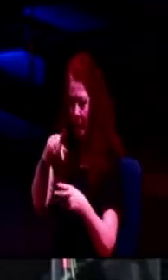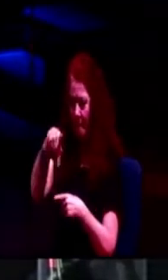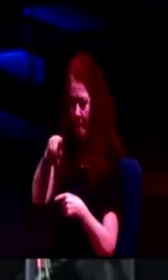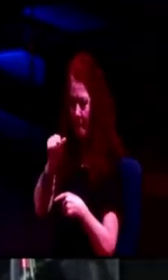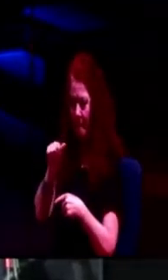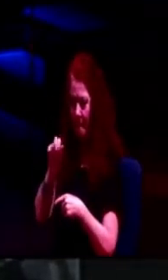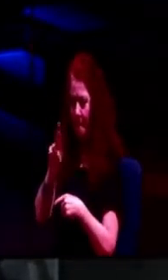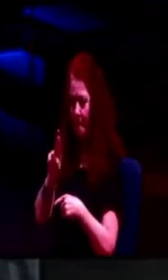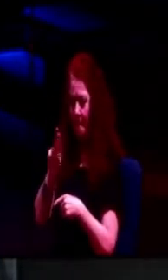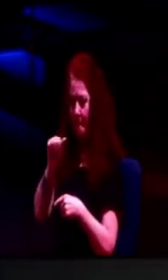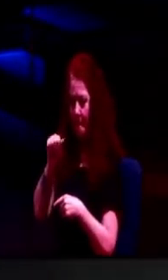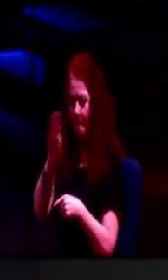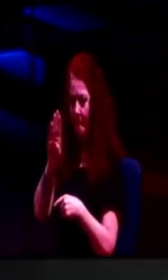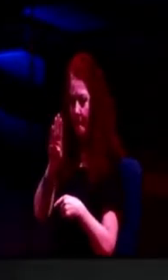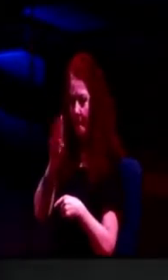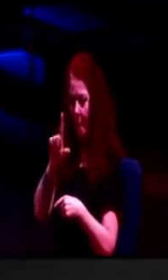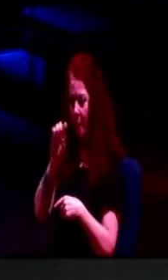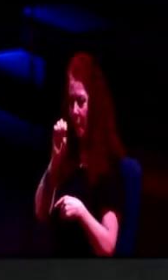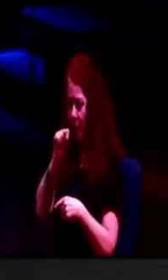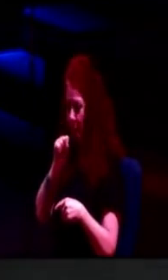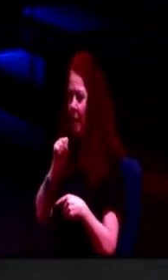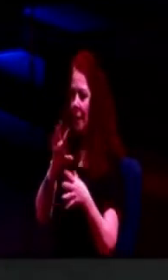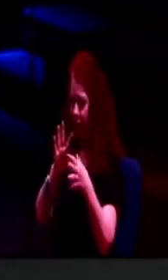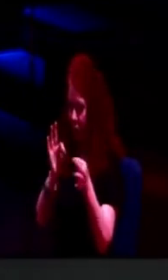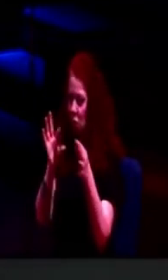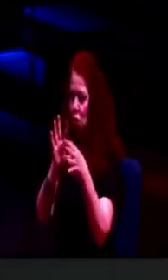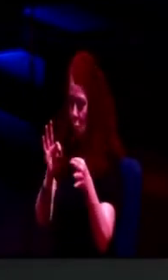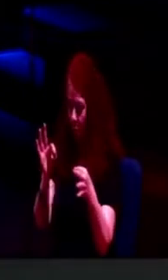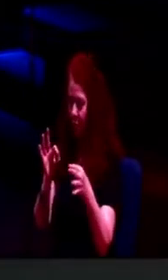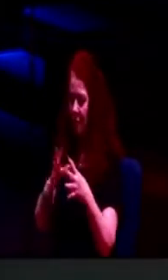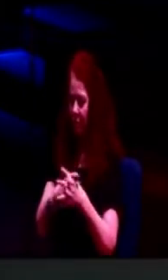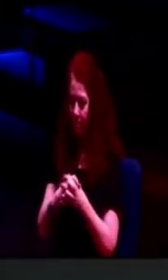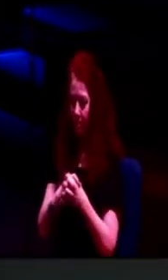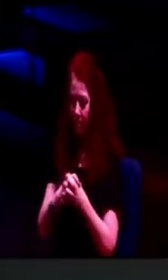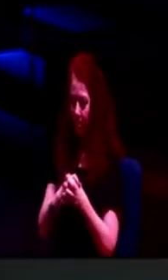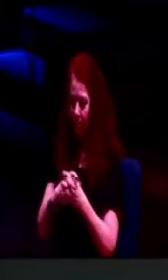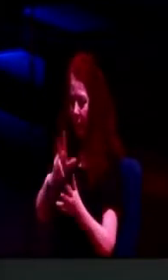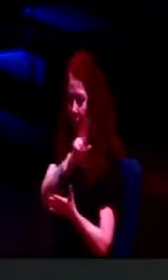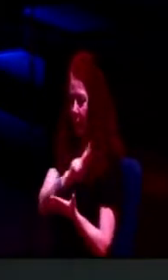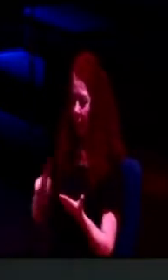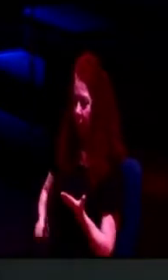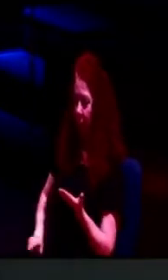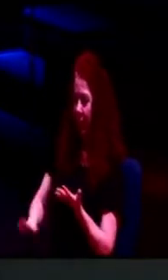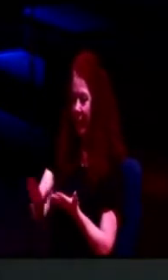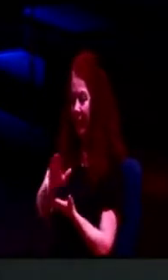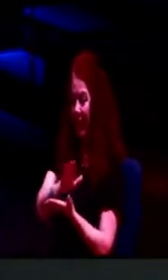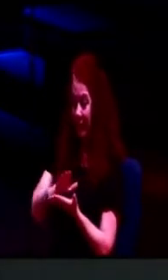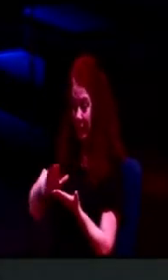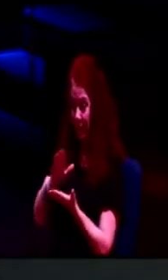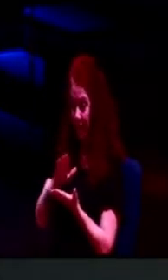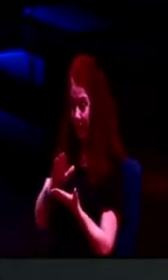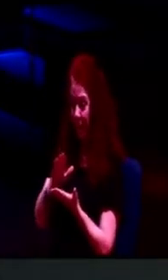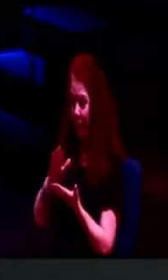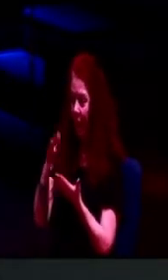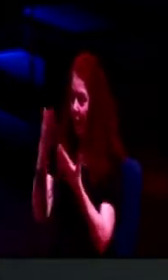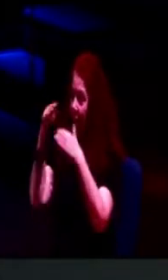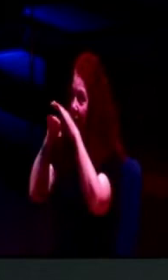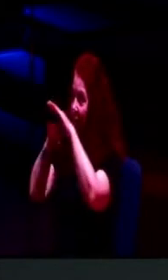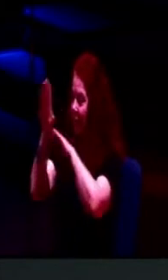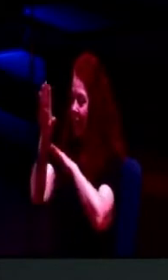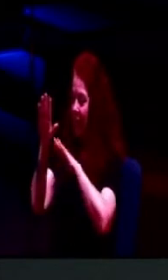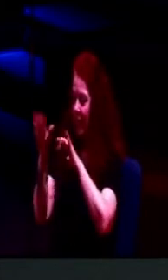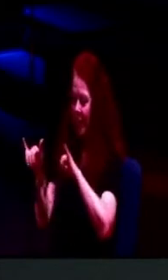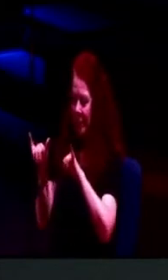these parables all throughout Scripture, and he would say things like, the kingdom of heaven is like, and then he would tell a